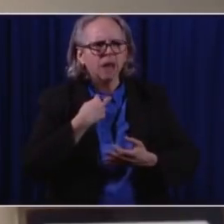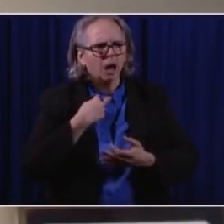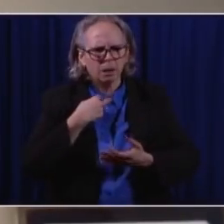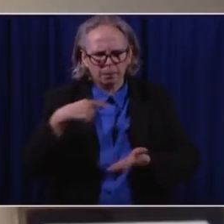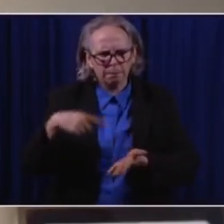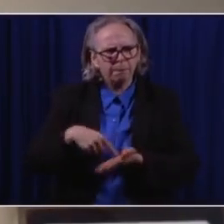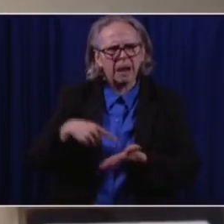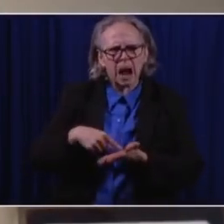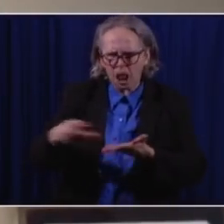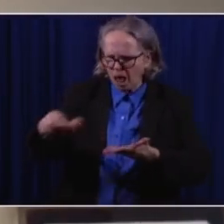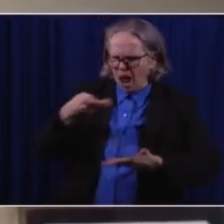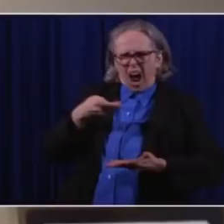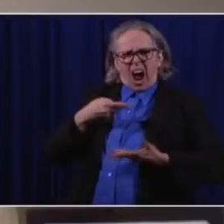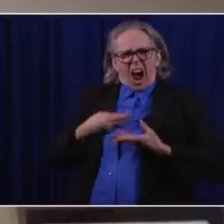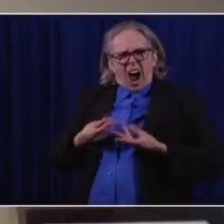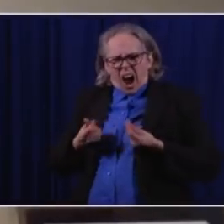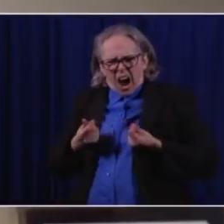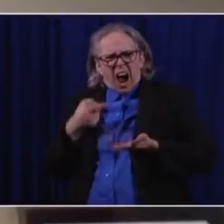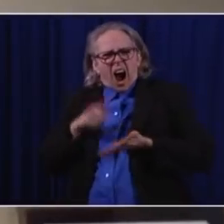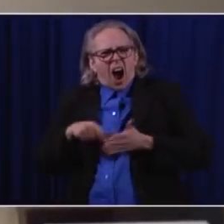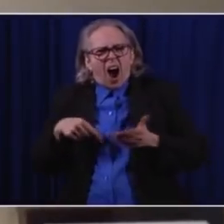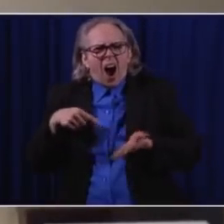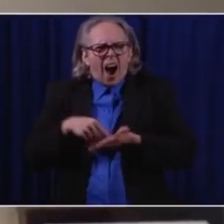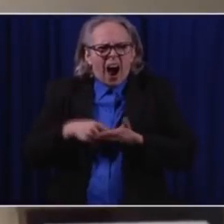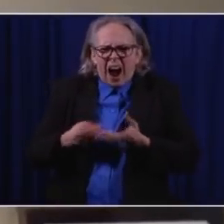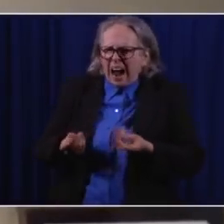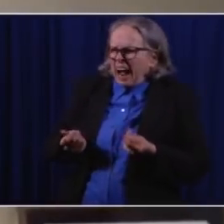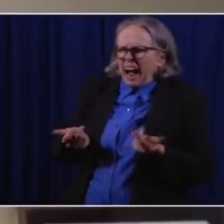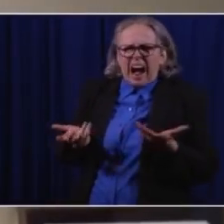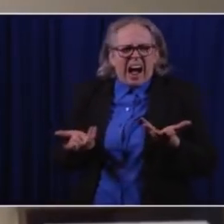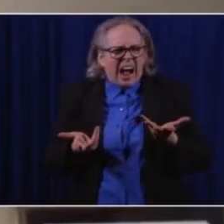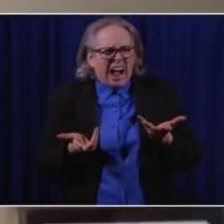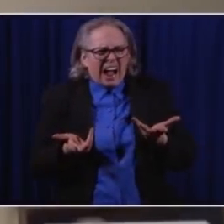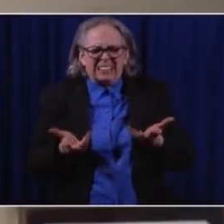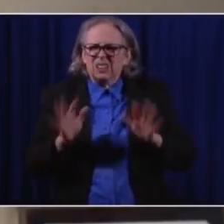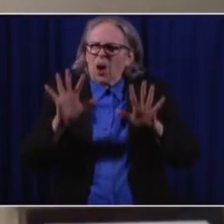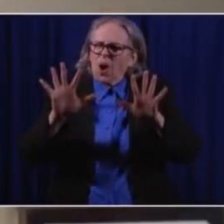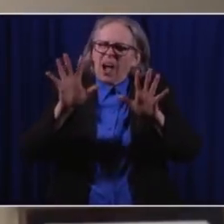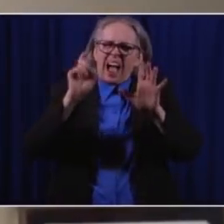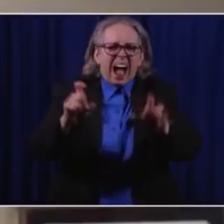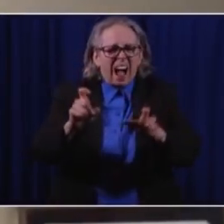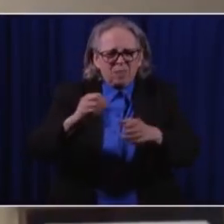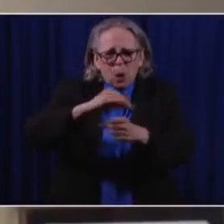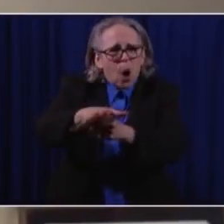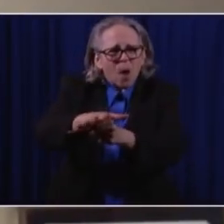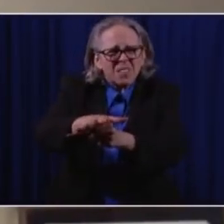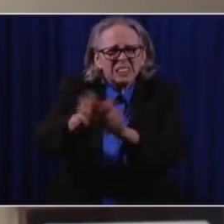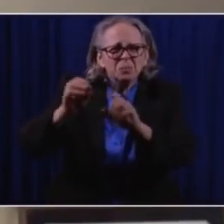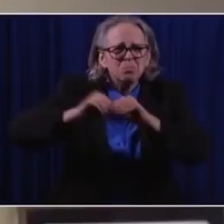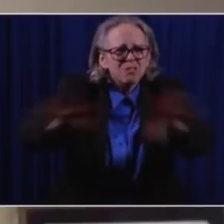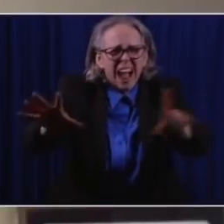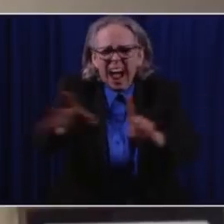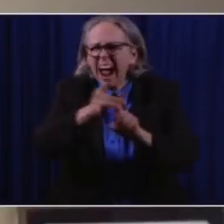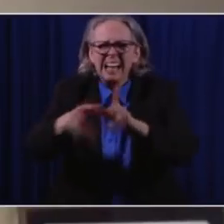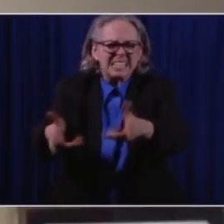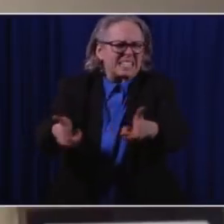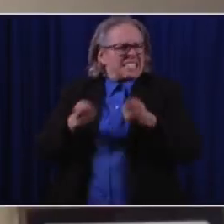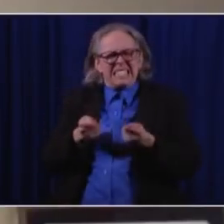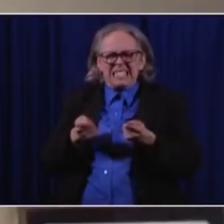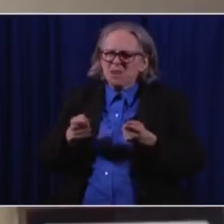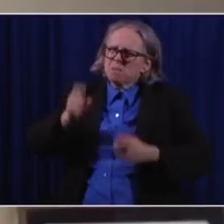Things have to change. We have to push back this wave of this tsunami. We have to find a way to cause it